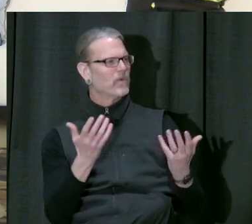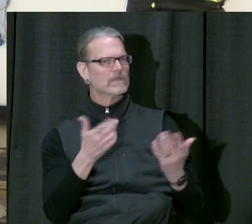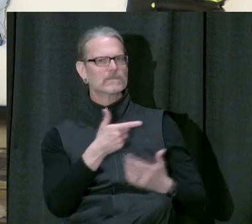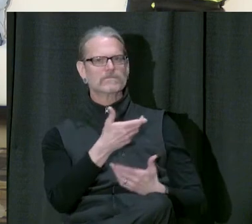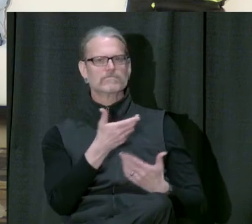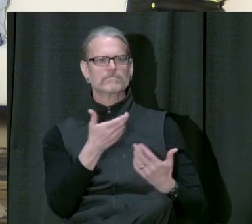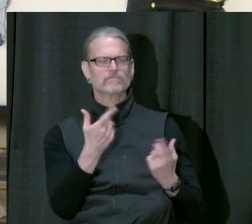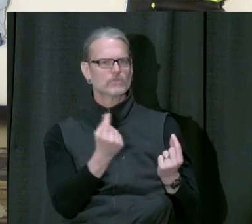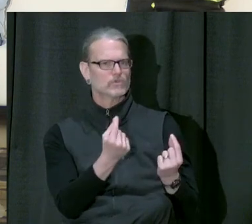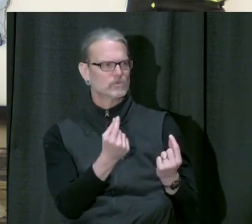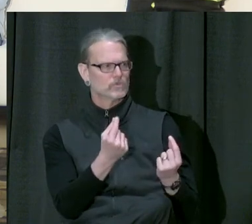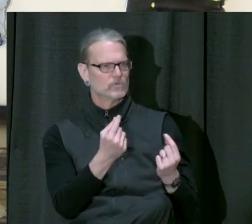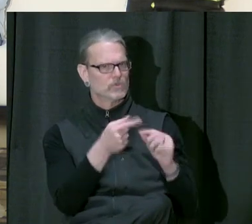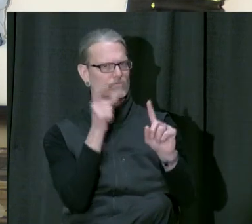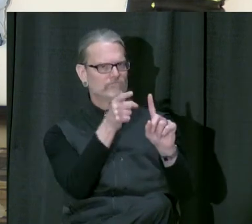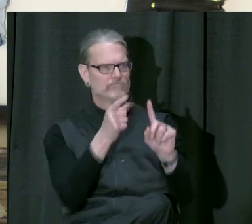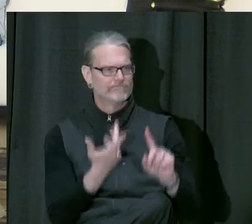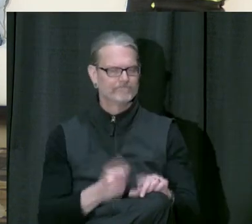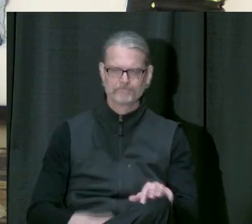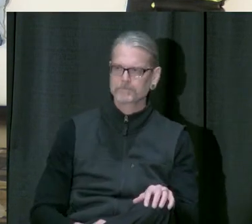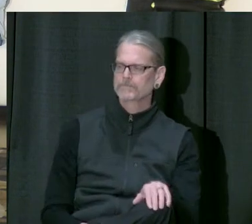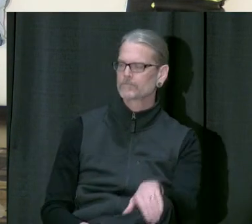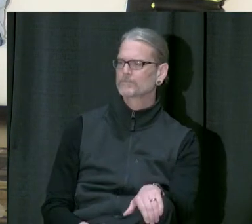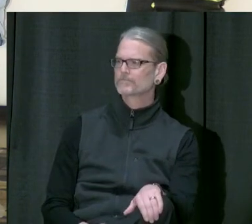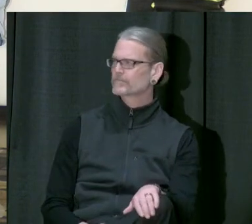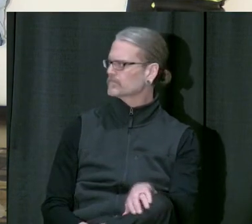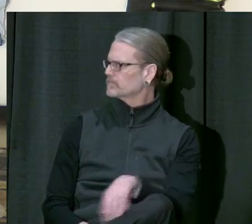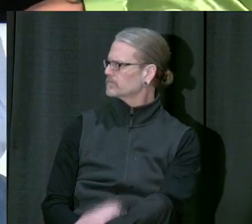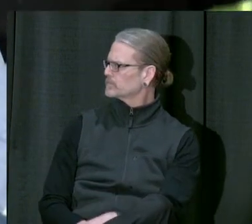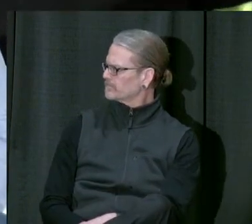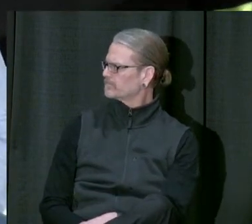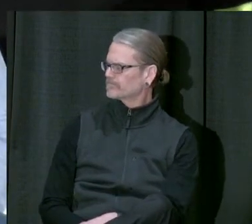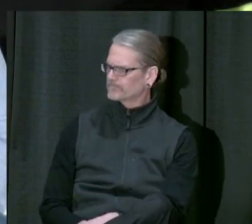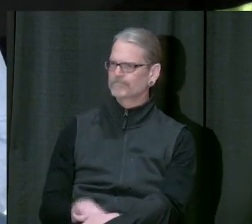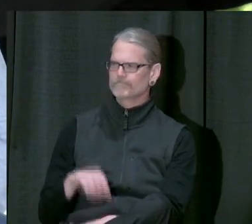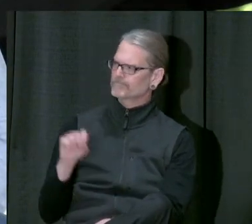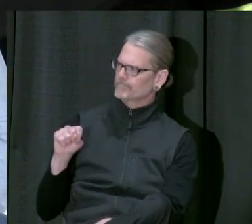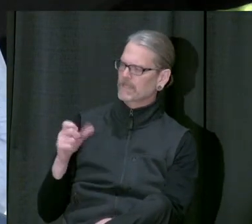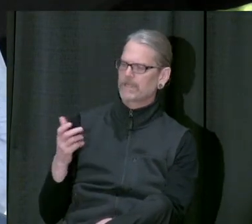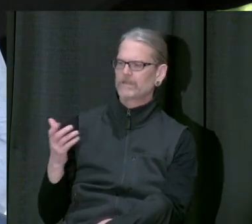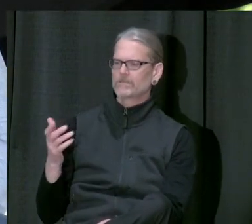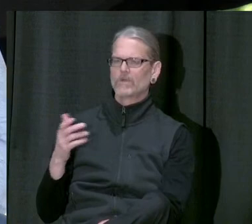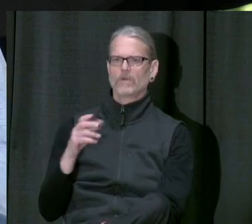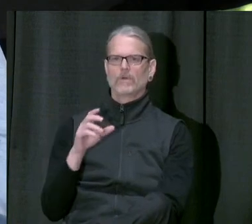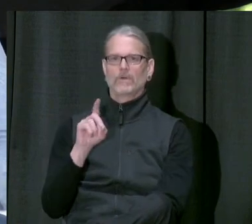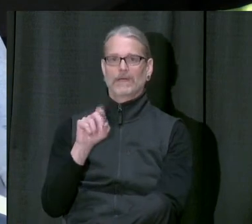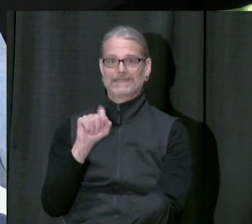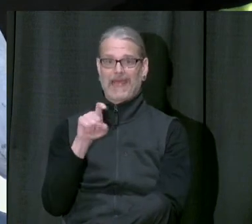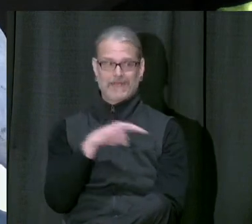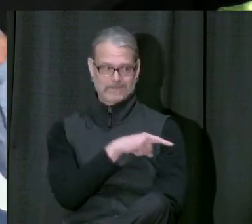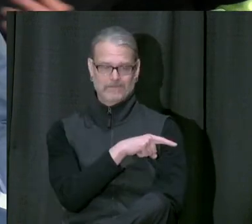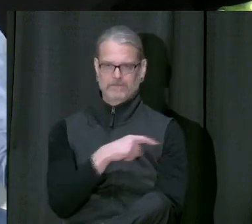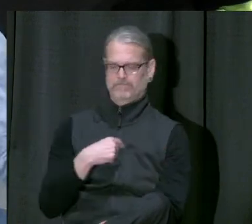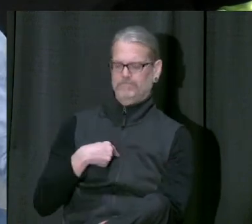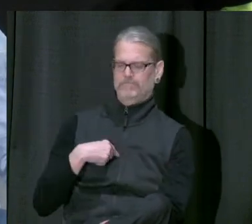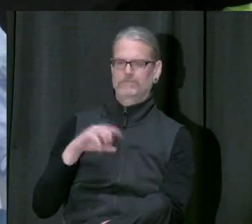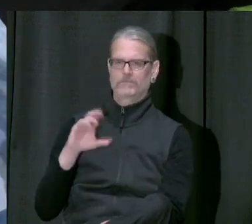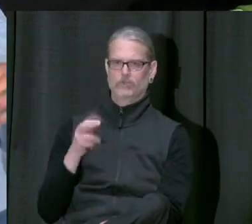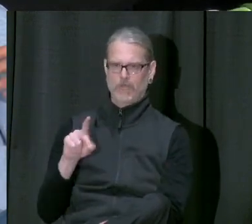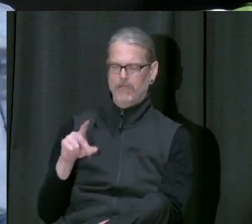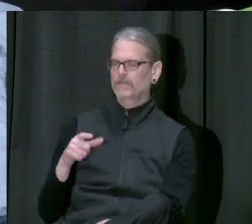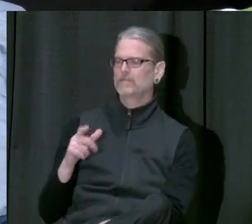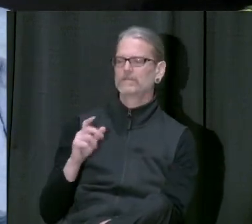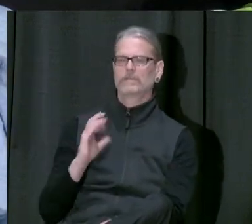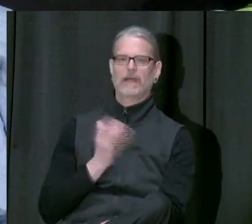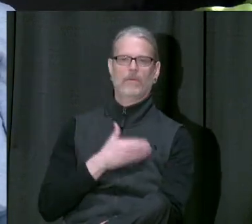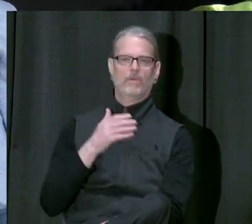what is it that you guys are actually doing, Chad? Yeah, so, you know, Dax and I, our background, right?